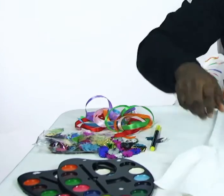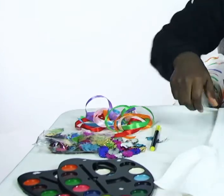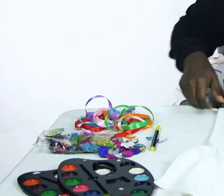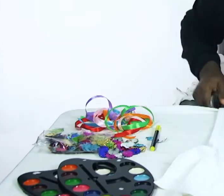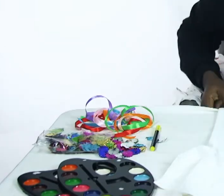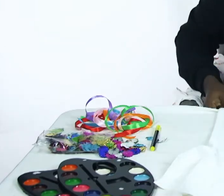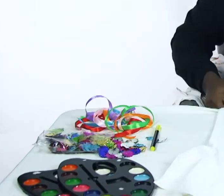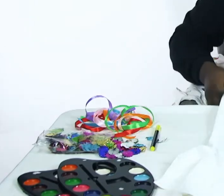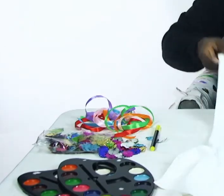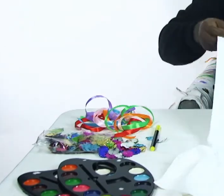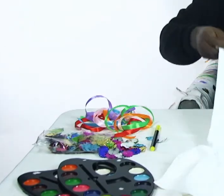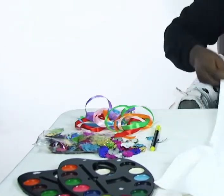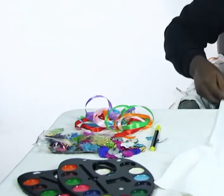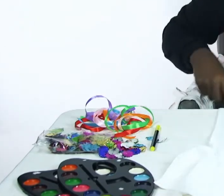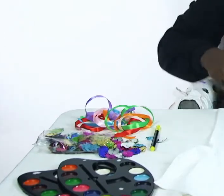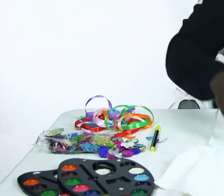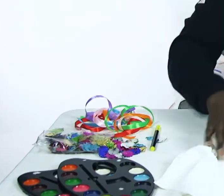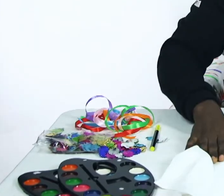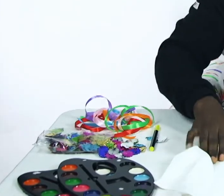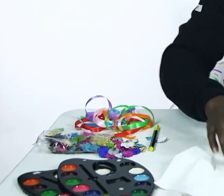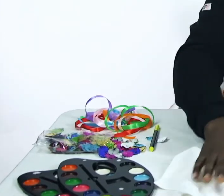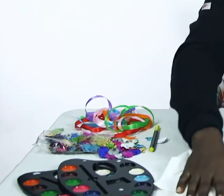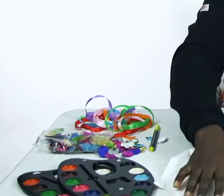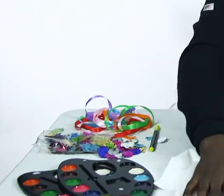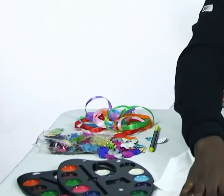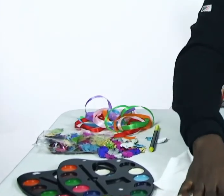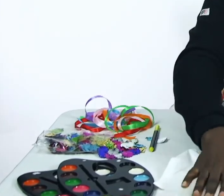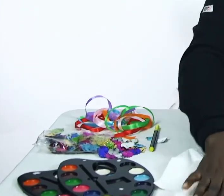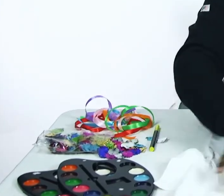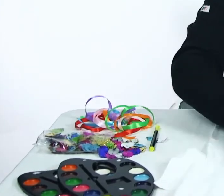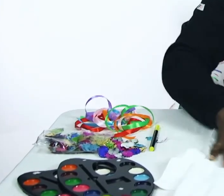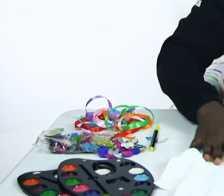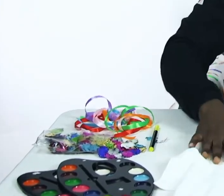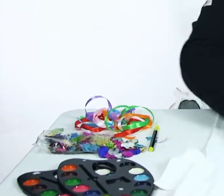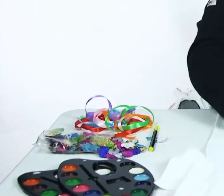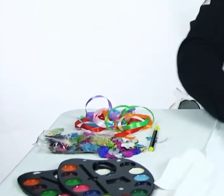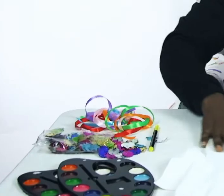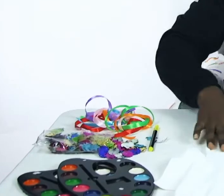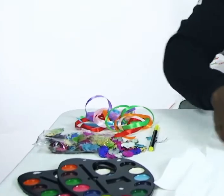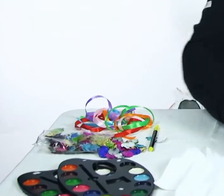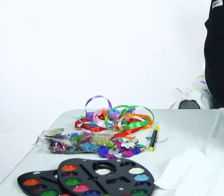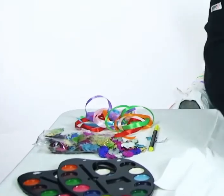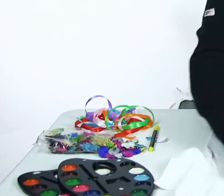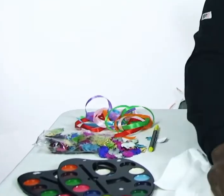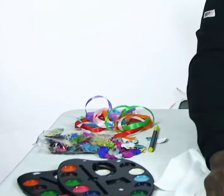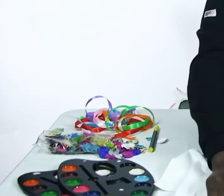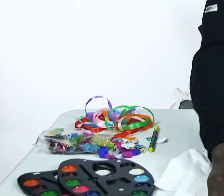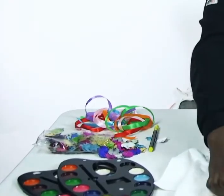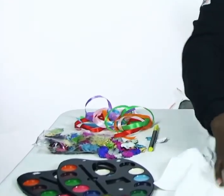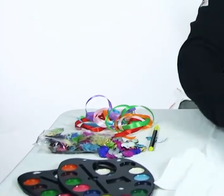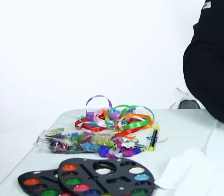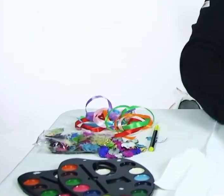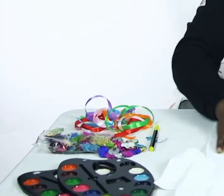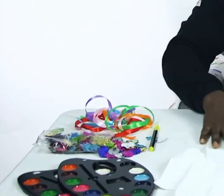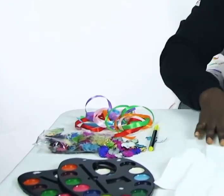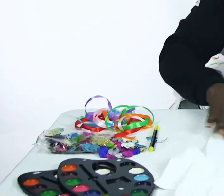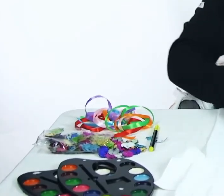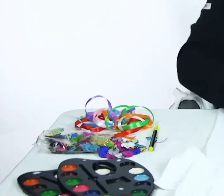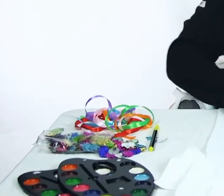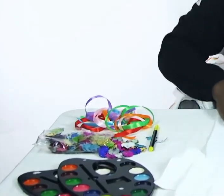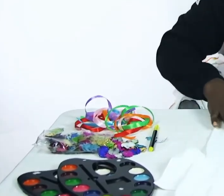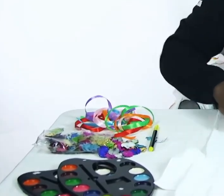move down. Now, we spoke about the sun earlier on, and although we had that around the crew, I want to actually